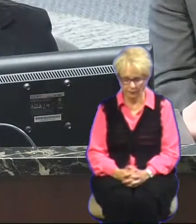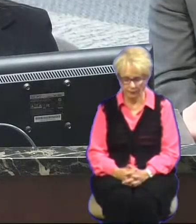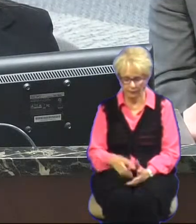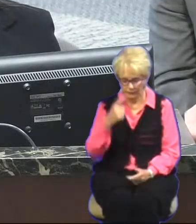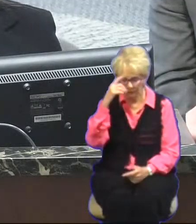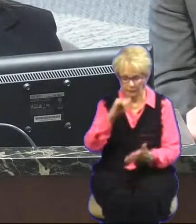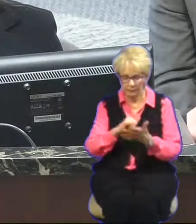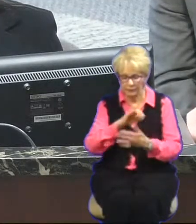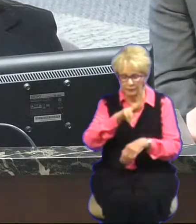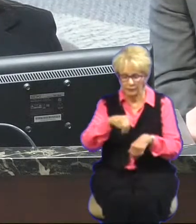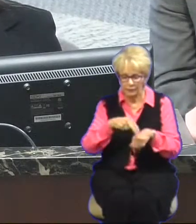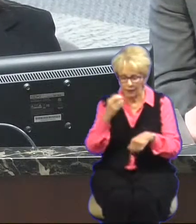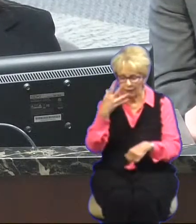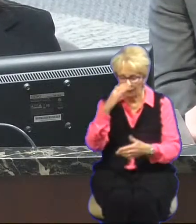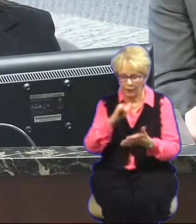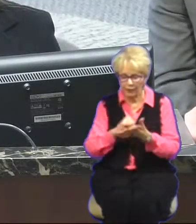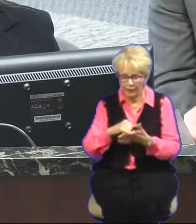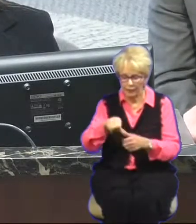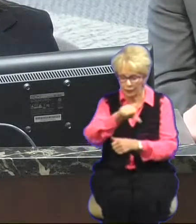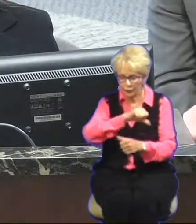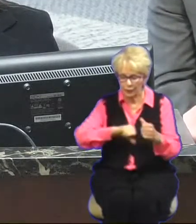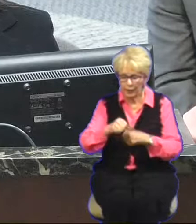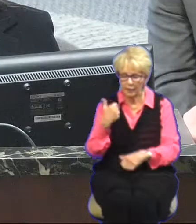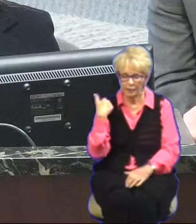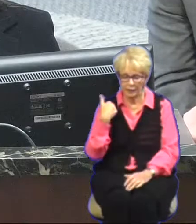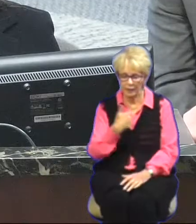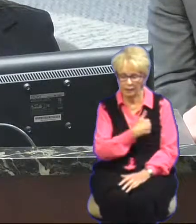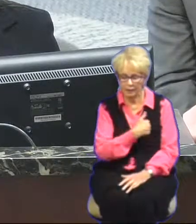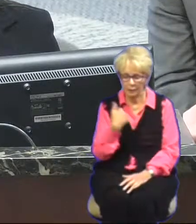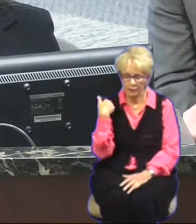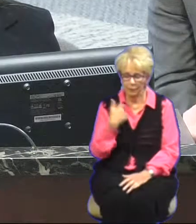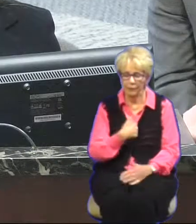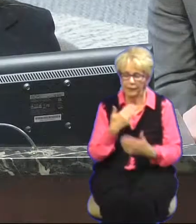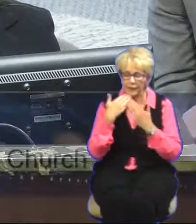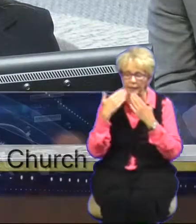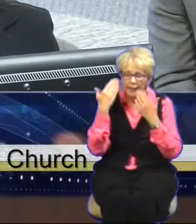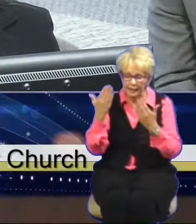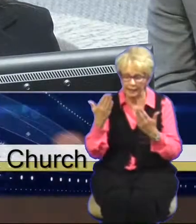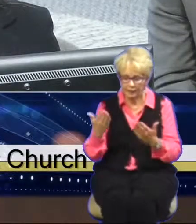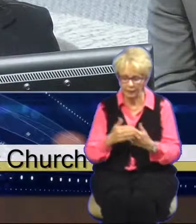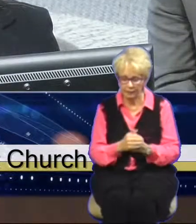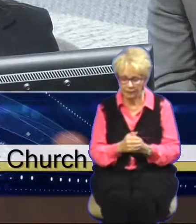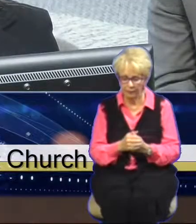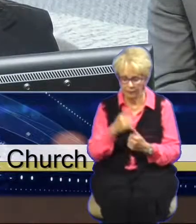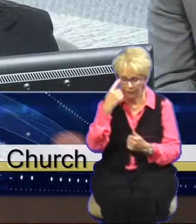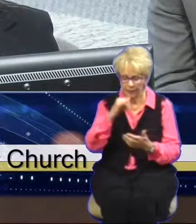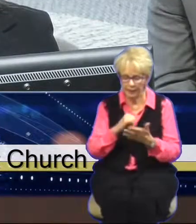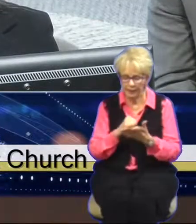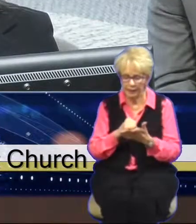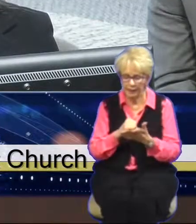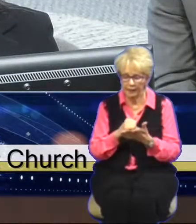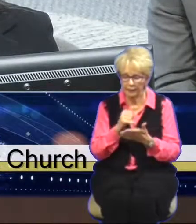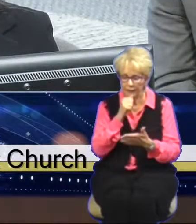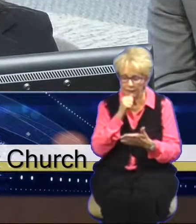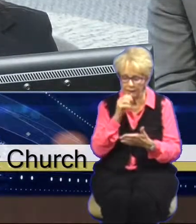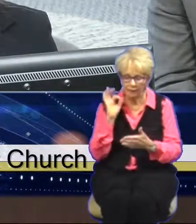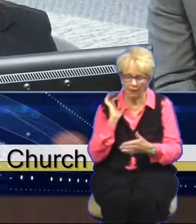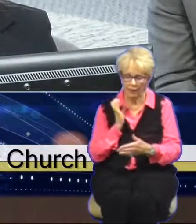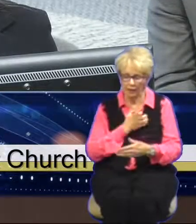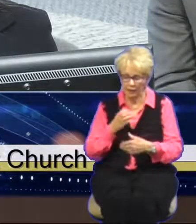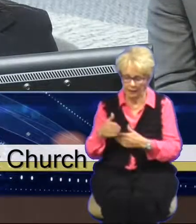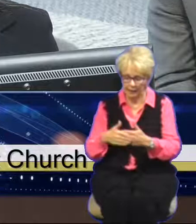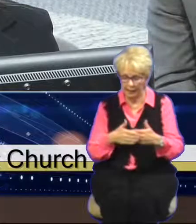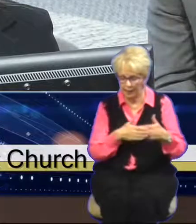For the natural beauty that surrounds us, we give thanks. For the gifts of our